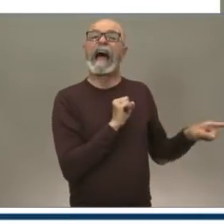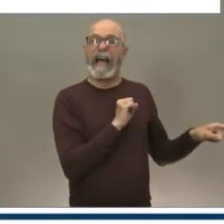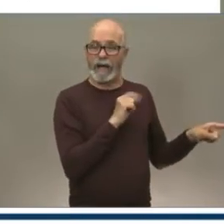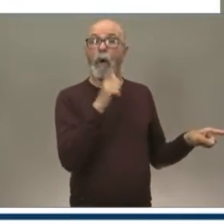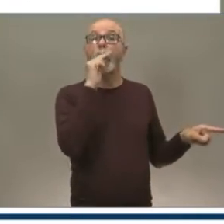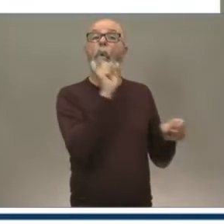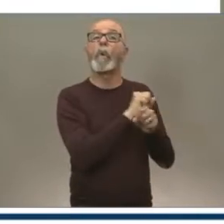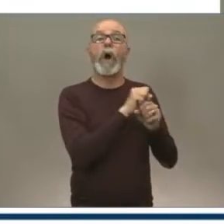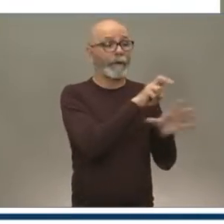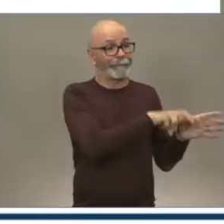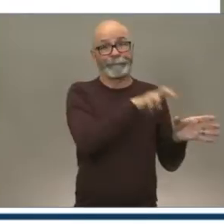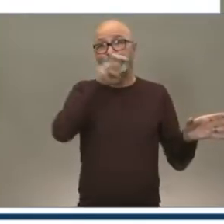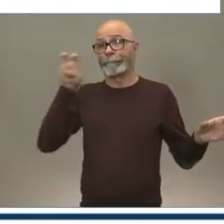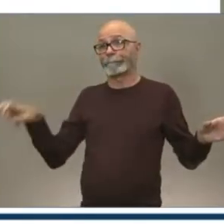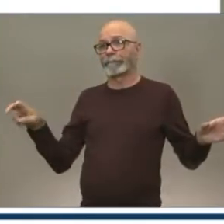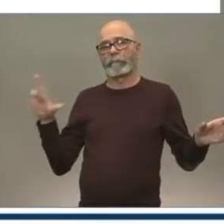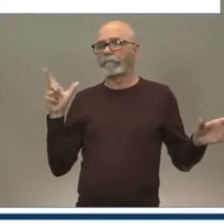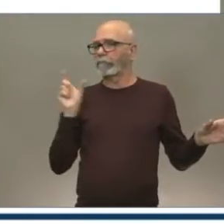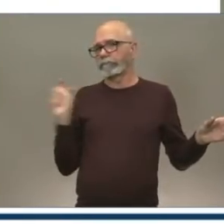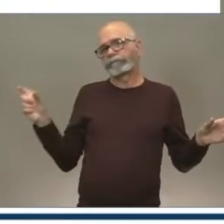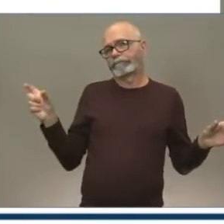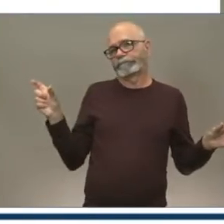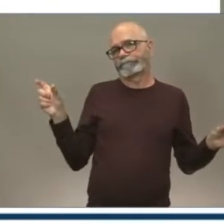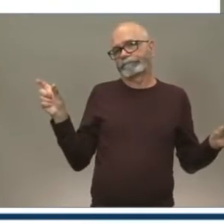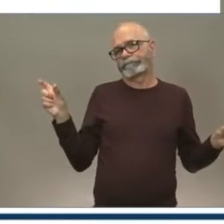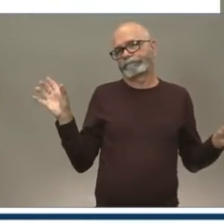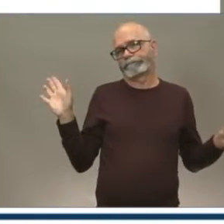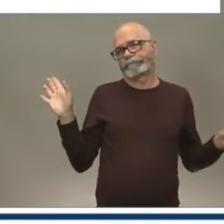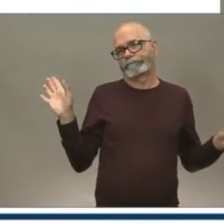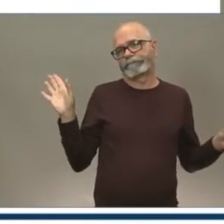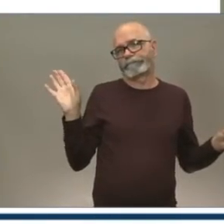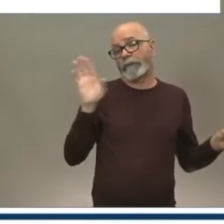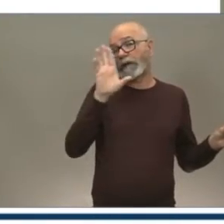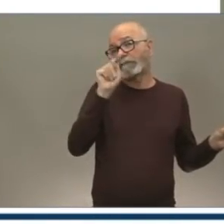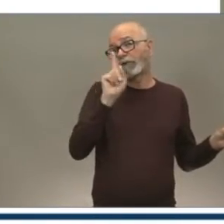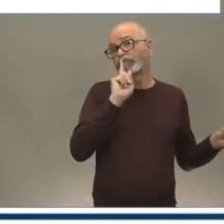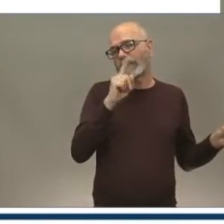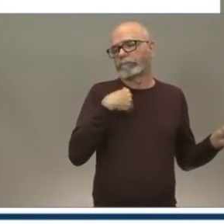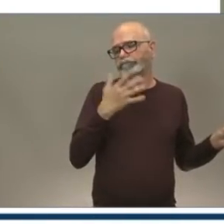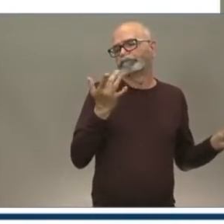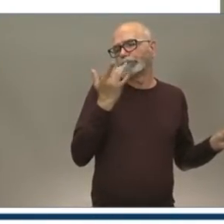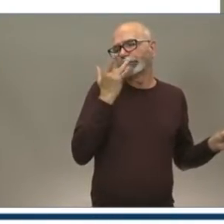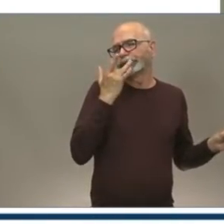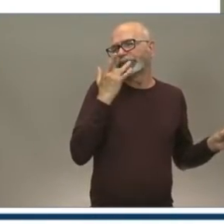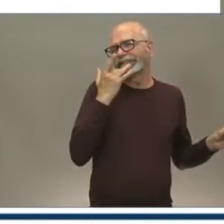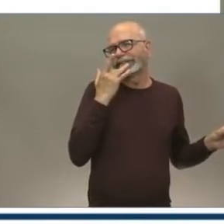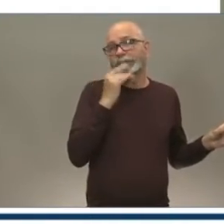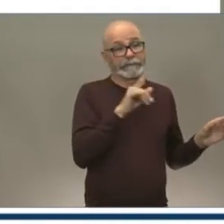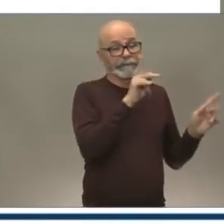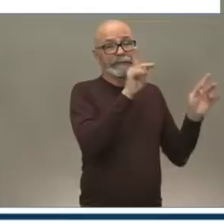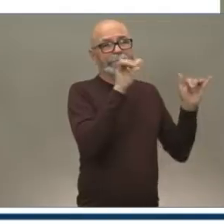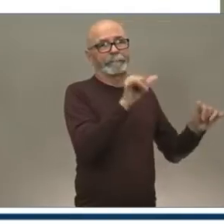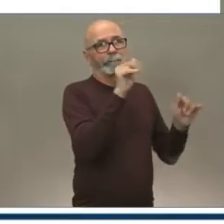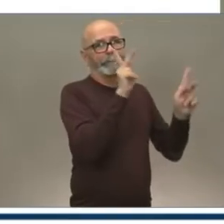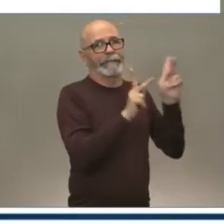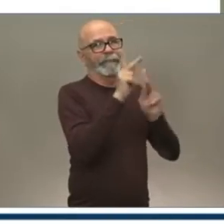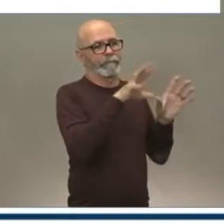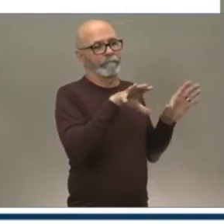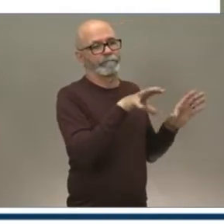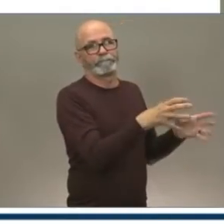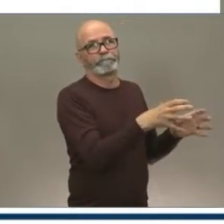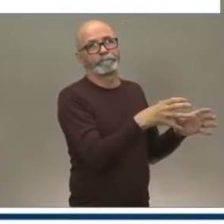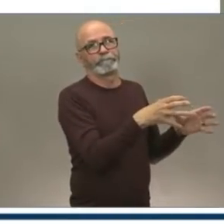individuals work in one facility, but if you restrict it, you create substantive challenges for